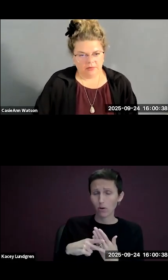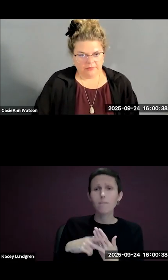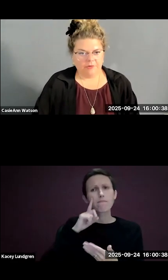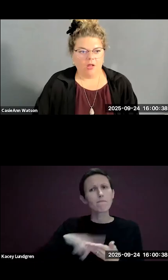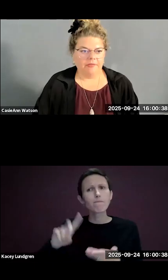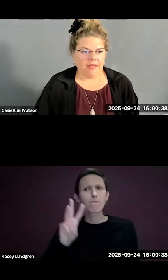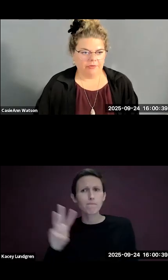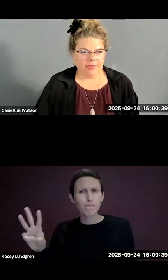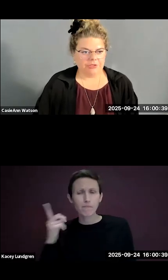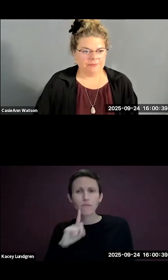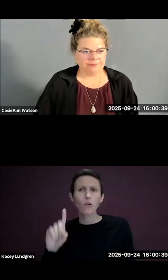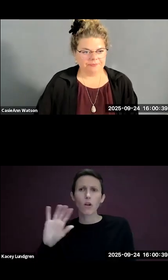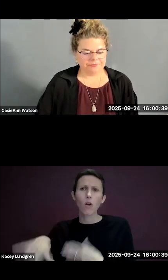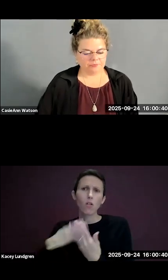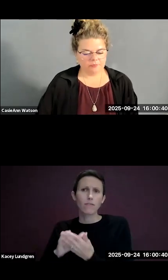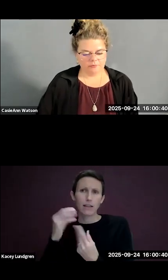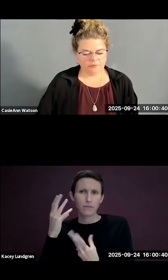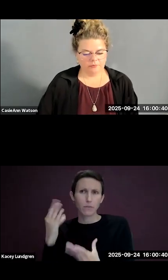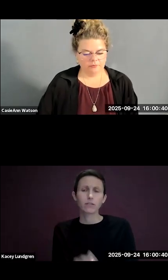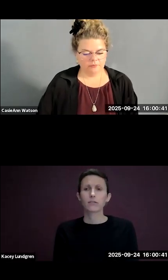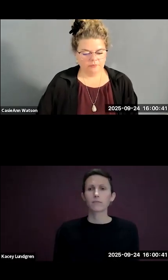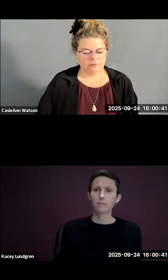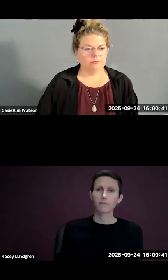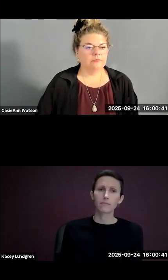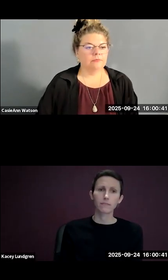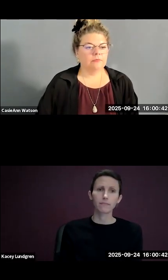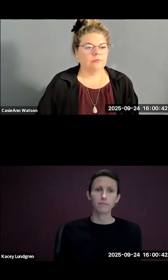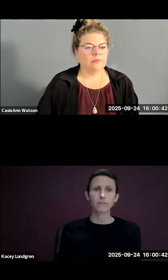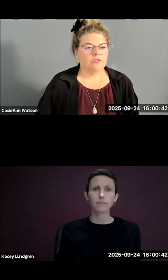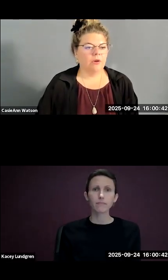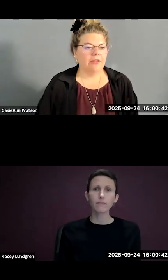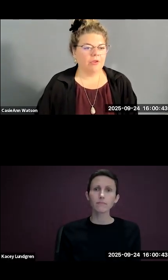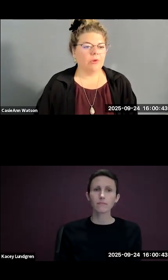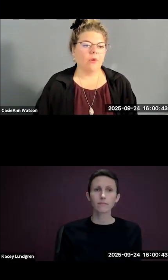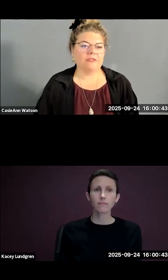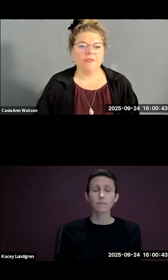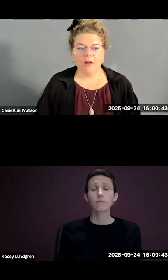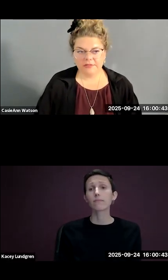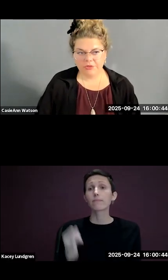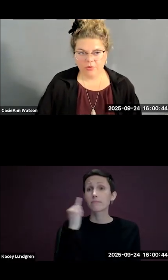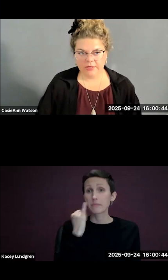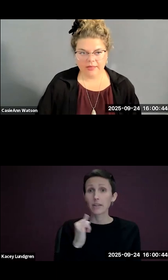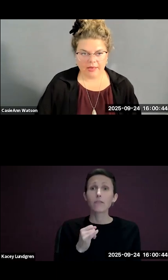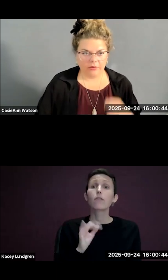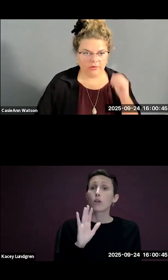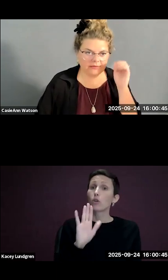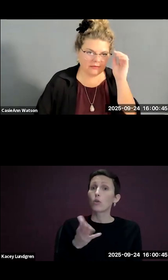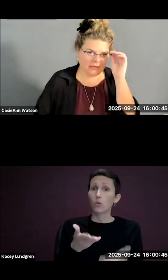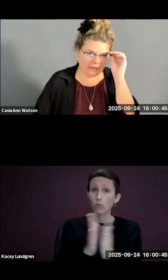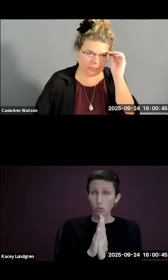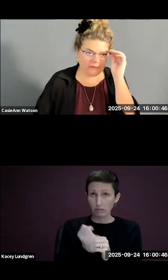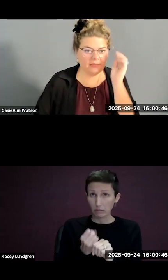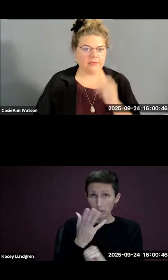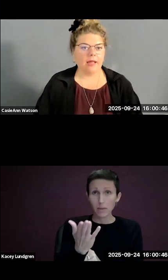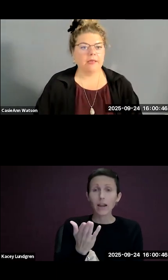website for all of that information. So if your request falls into one of the